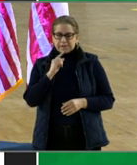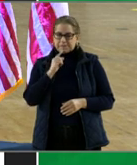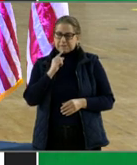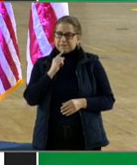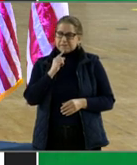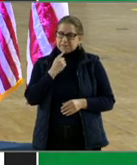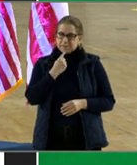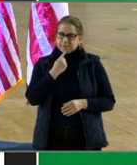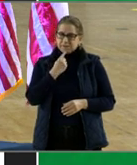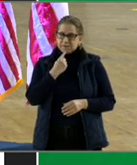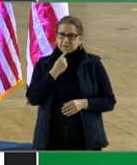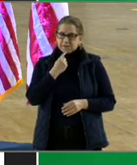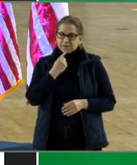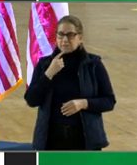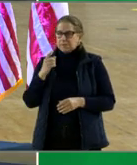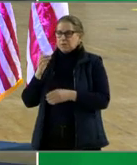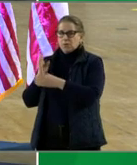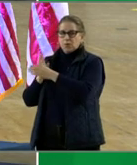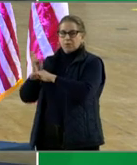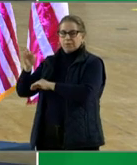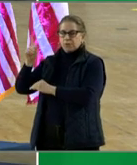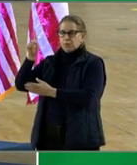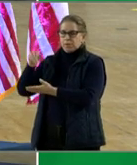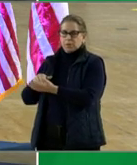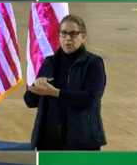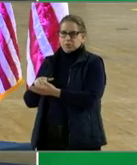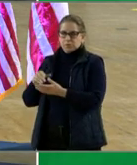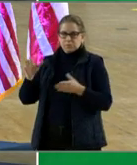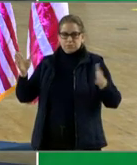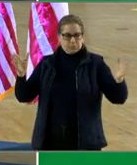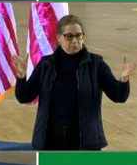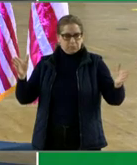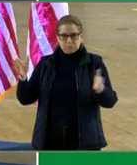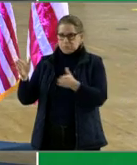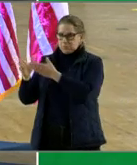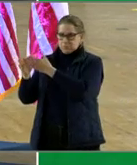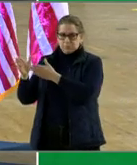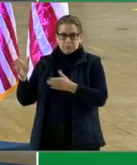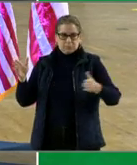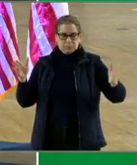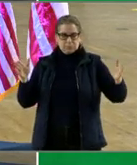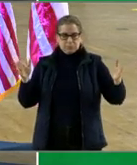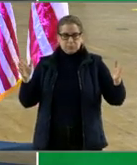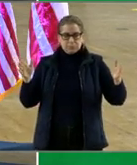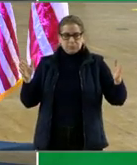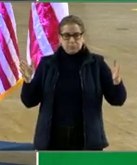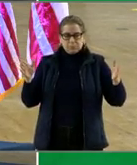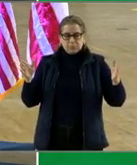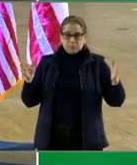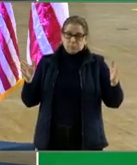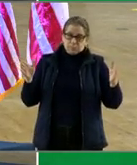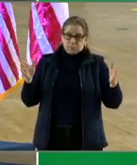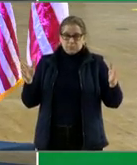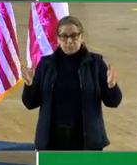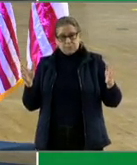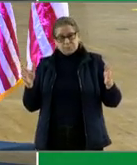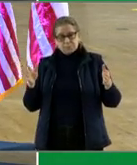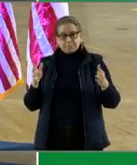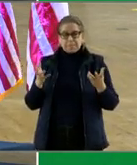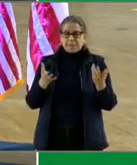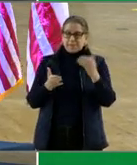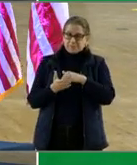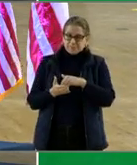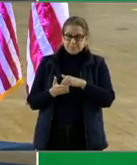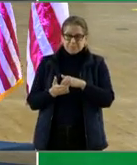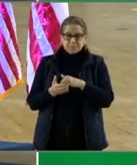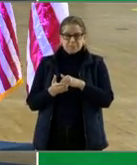be more than 1,000 people. So as we look at these numbers, I cannot emphasize enough the importance of everyone